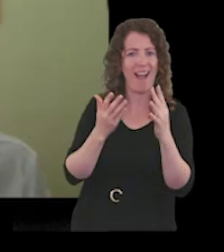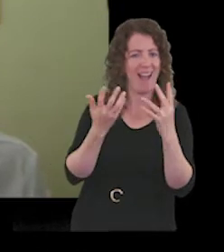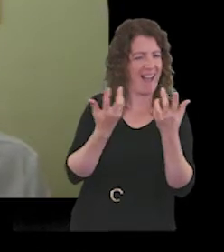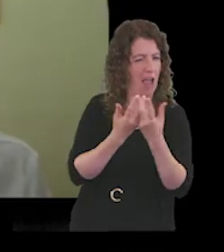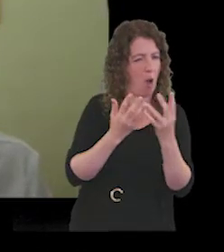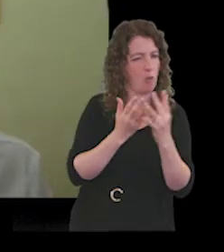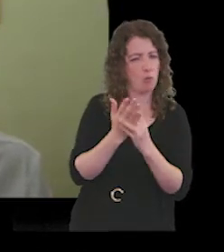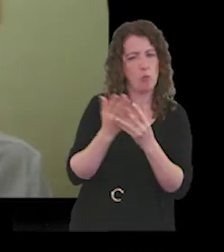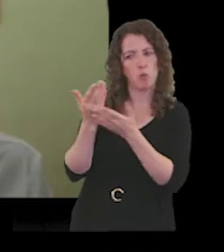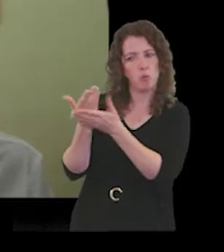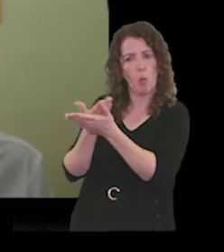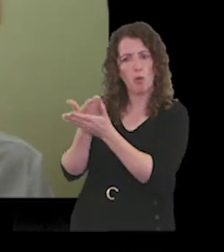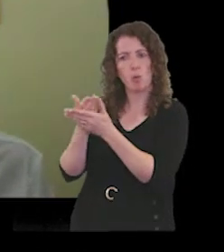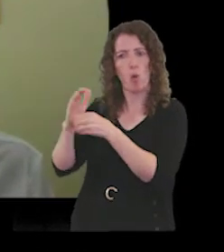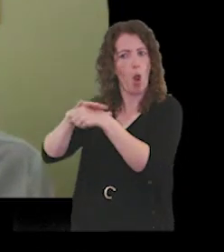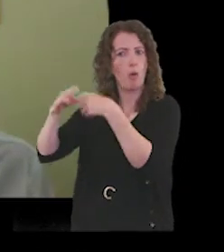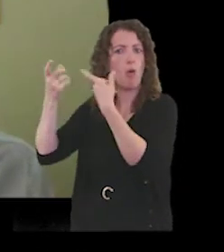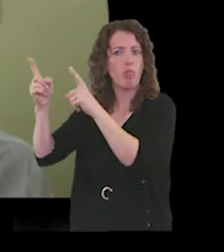in